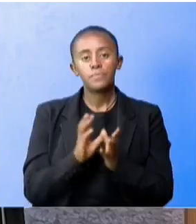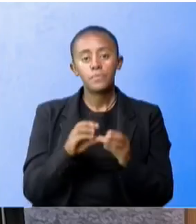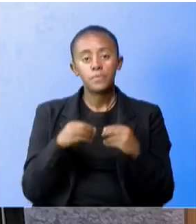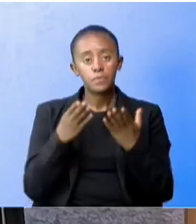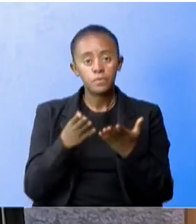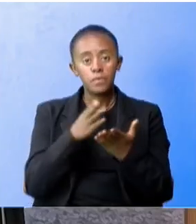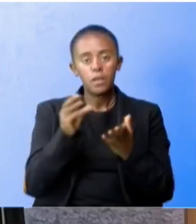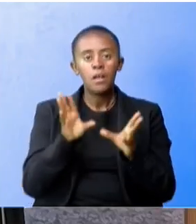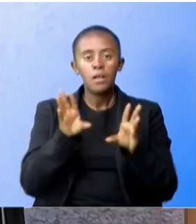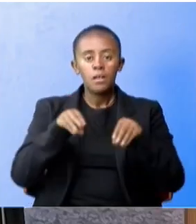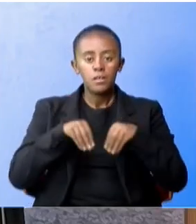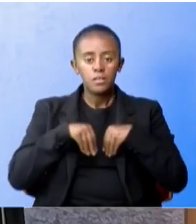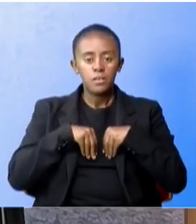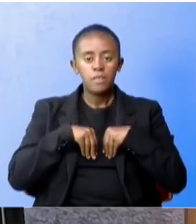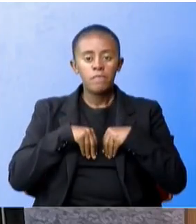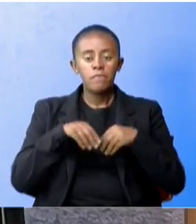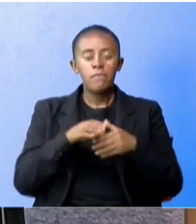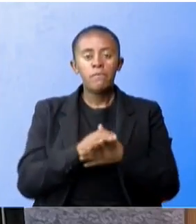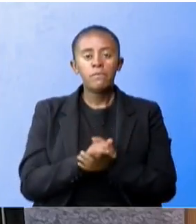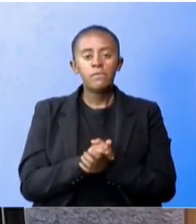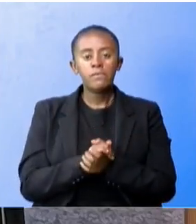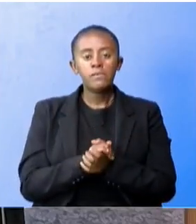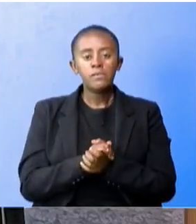and receive.